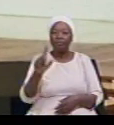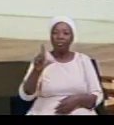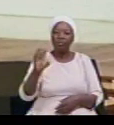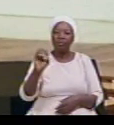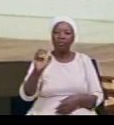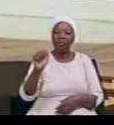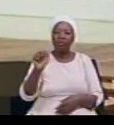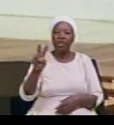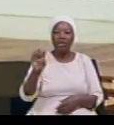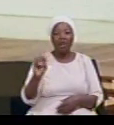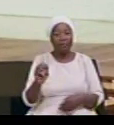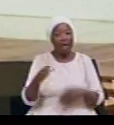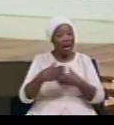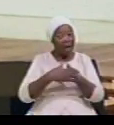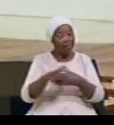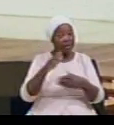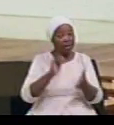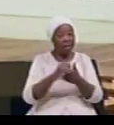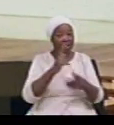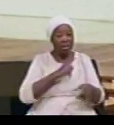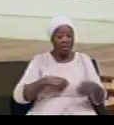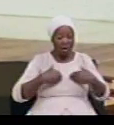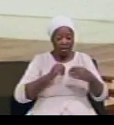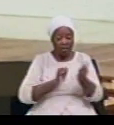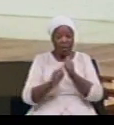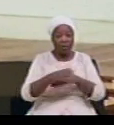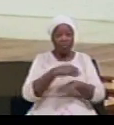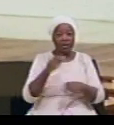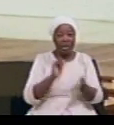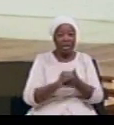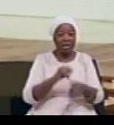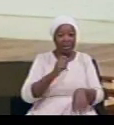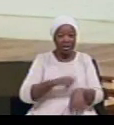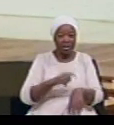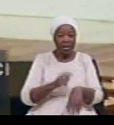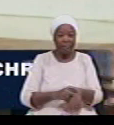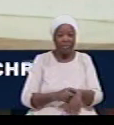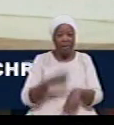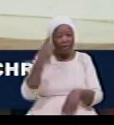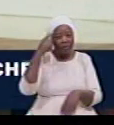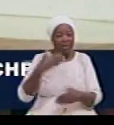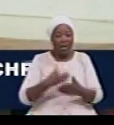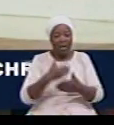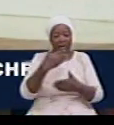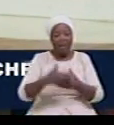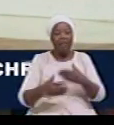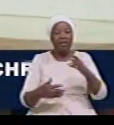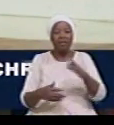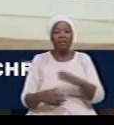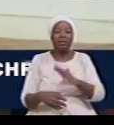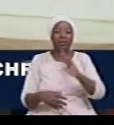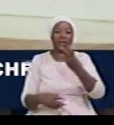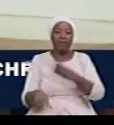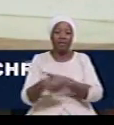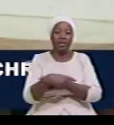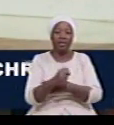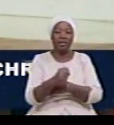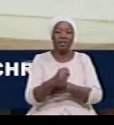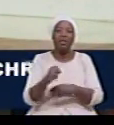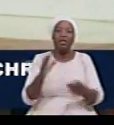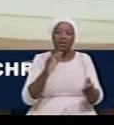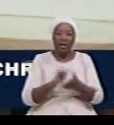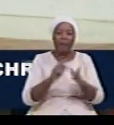him that night, that moment, for the next 7 days, he said, he'll be cut